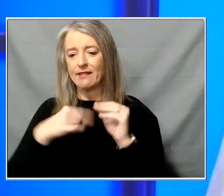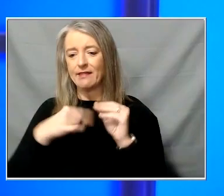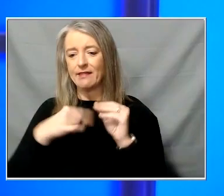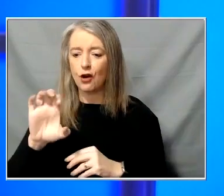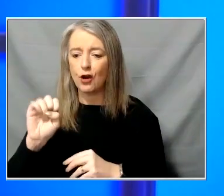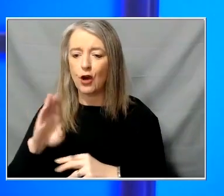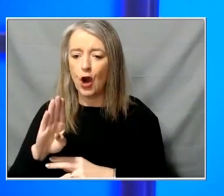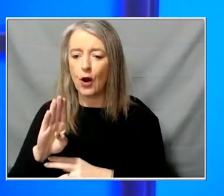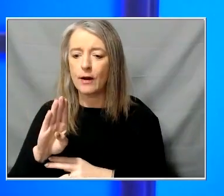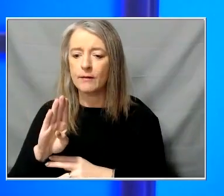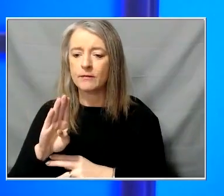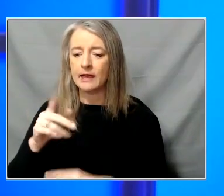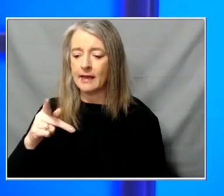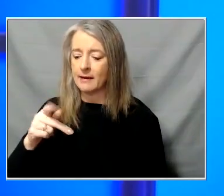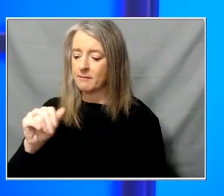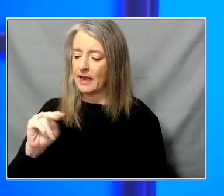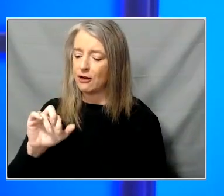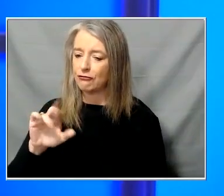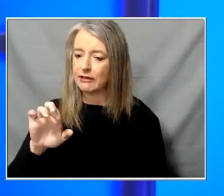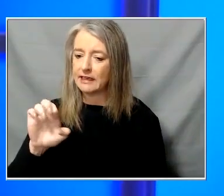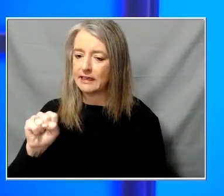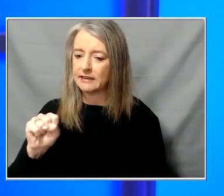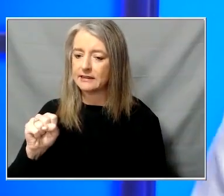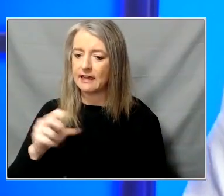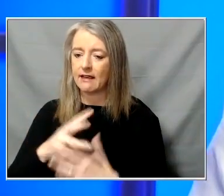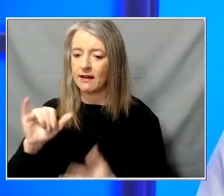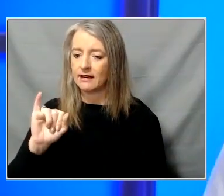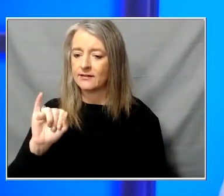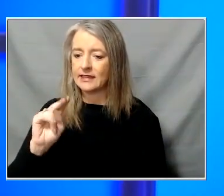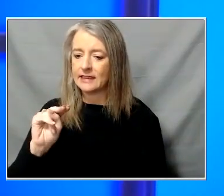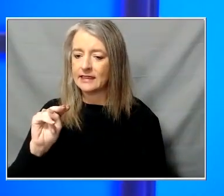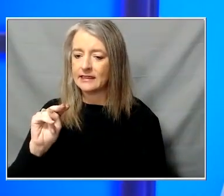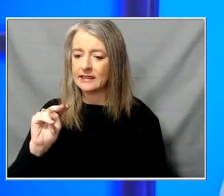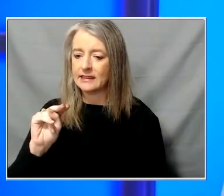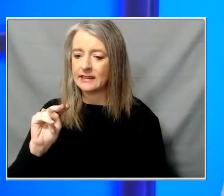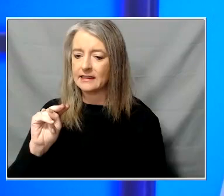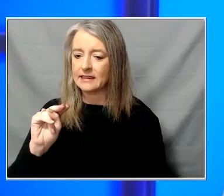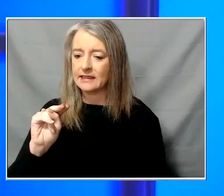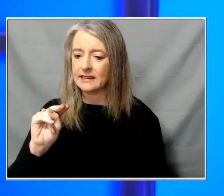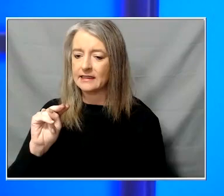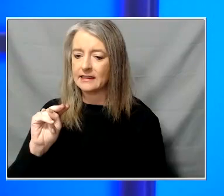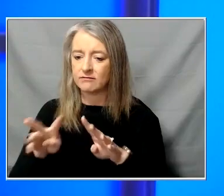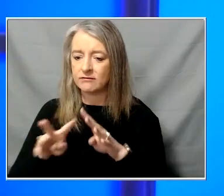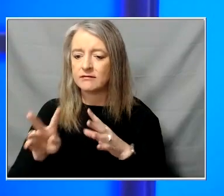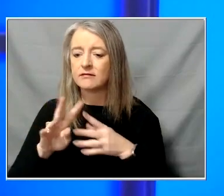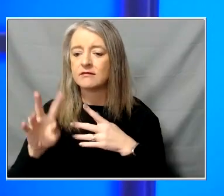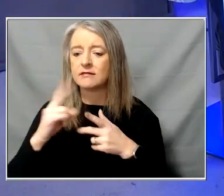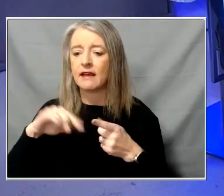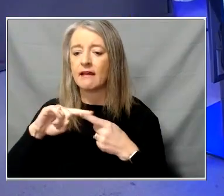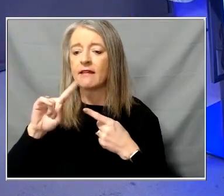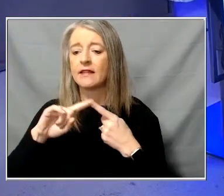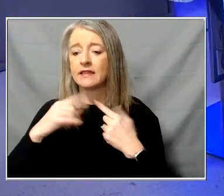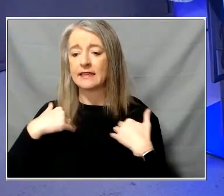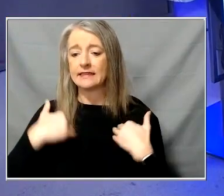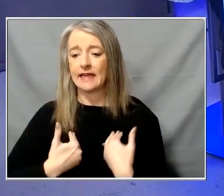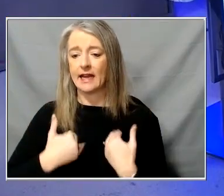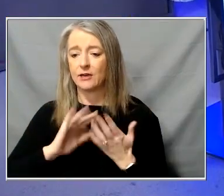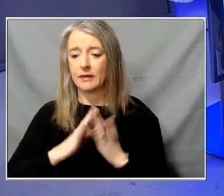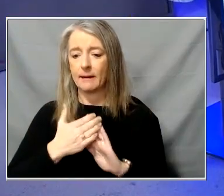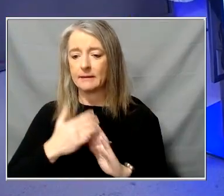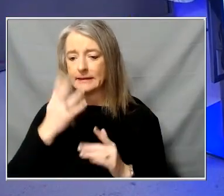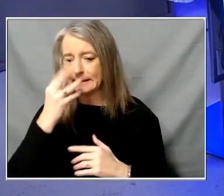pancreas releases a lot of insulin. That causes the sugars to leave our blood system, and you get tired as a result of that. Yes. Okay, sleepy.